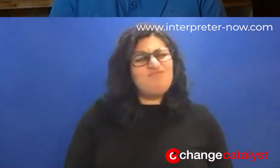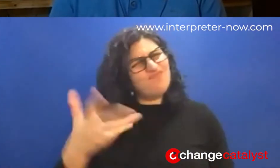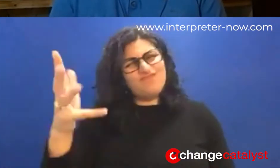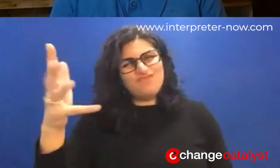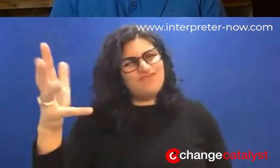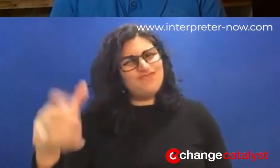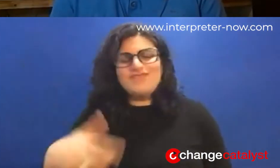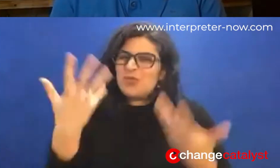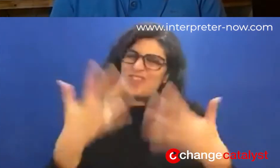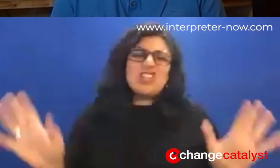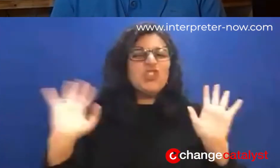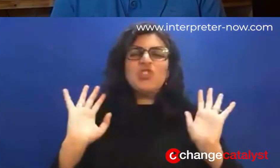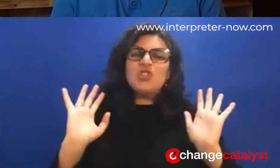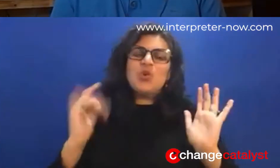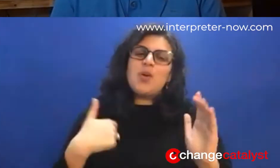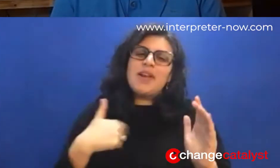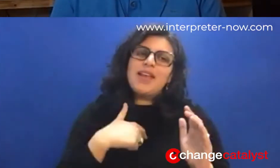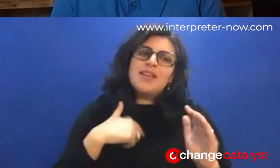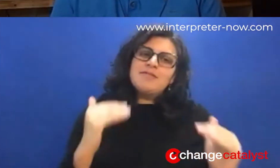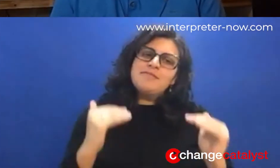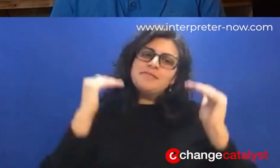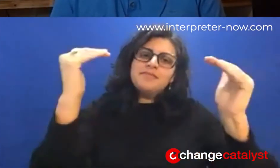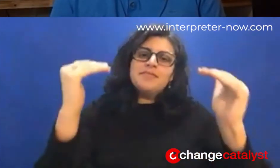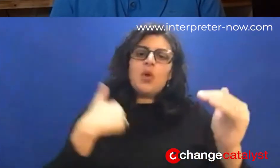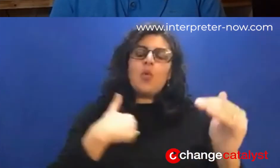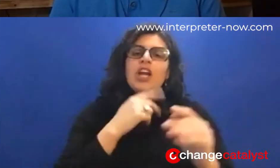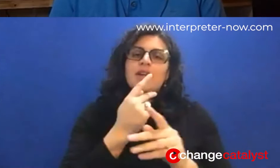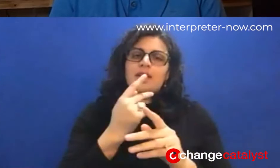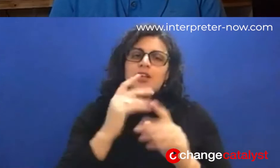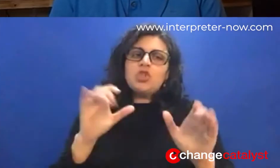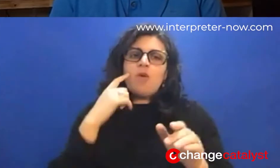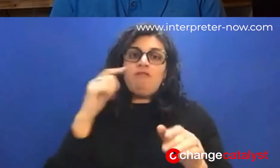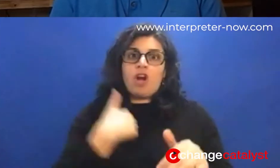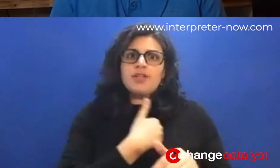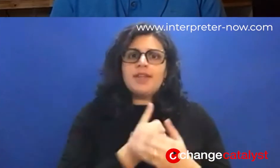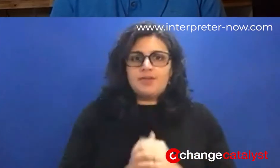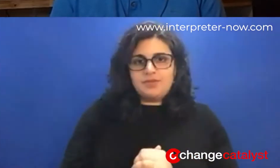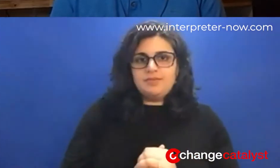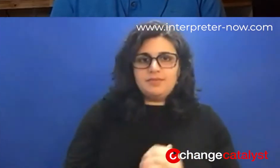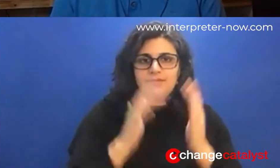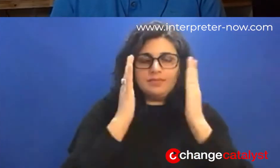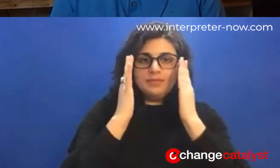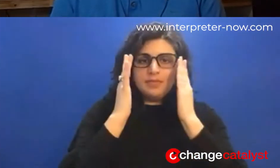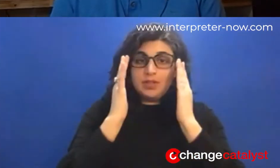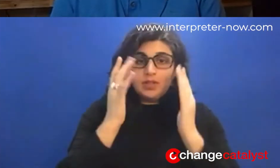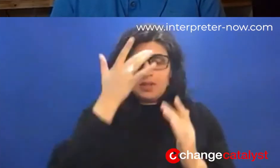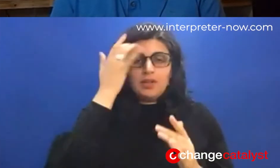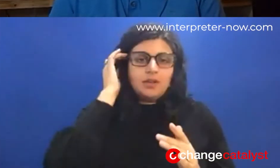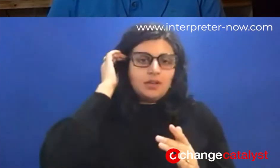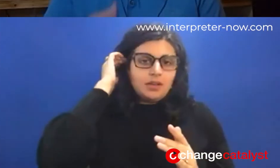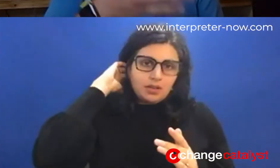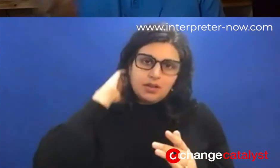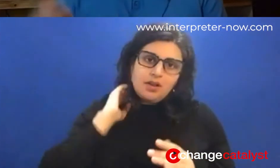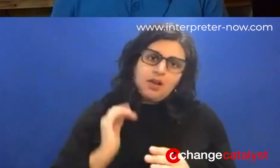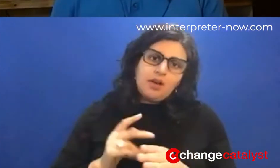think we have to move to a state of we're going to do for ourselves. Right. I think it's very important that